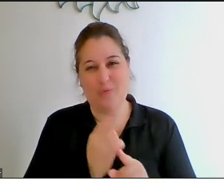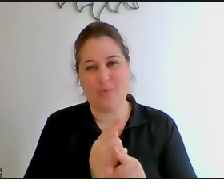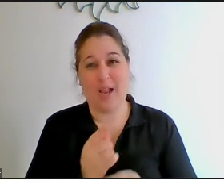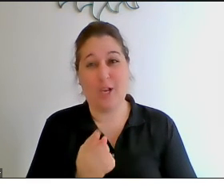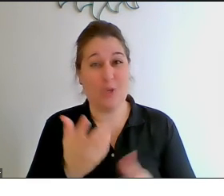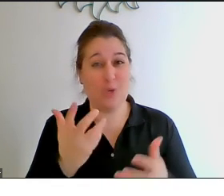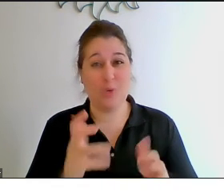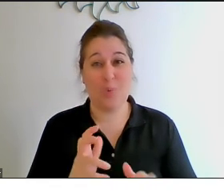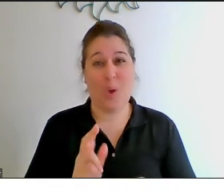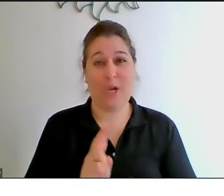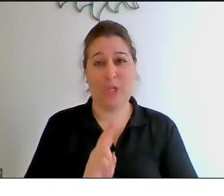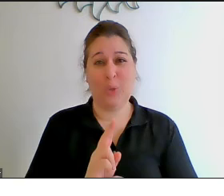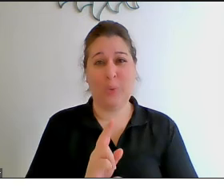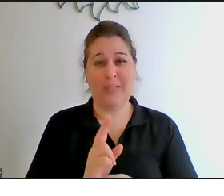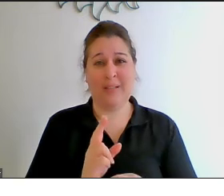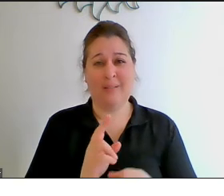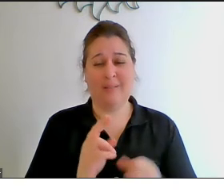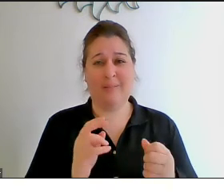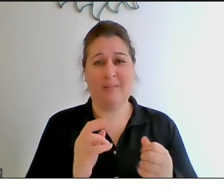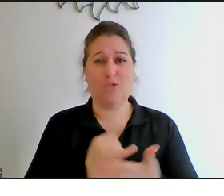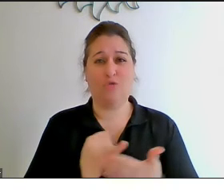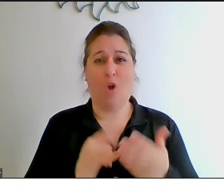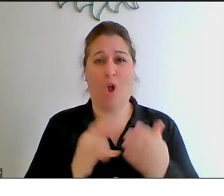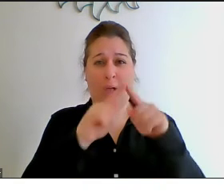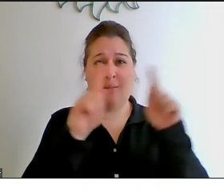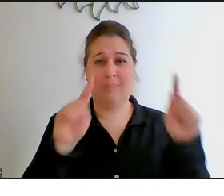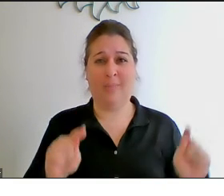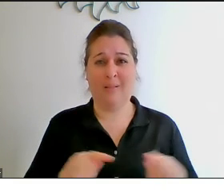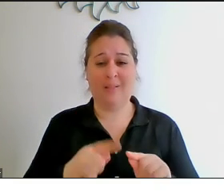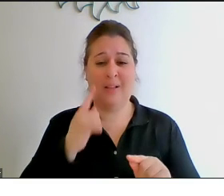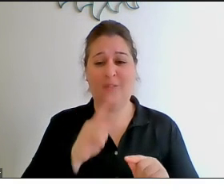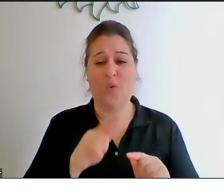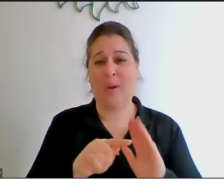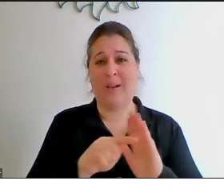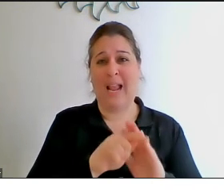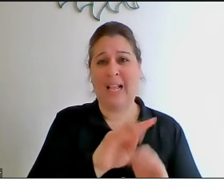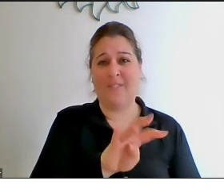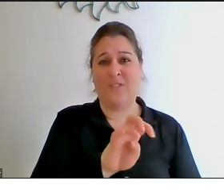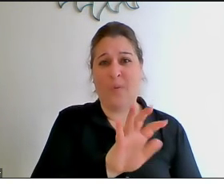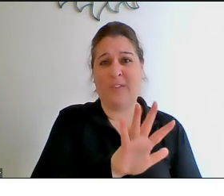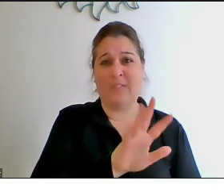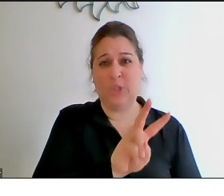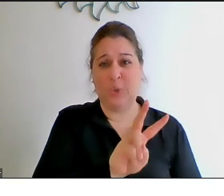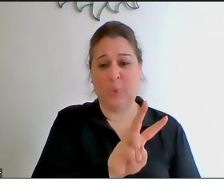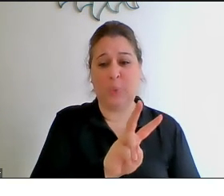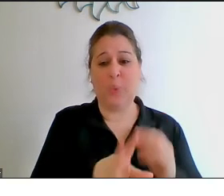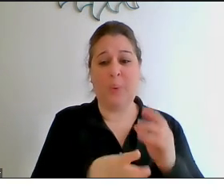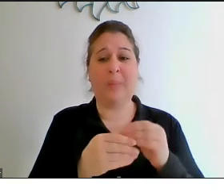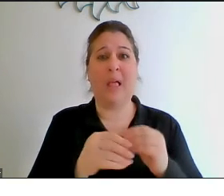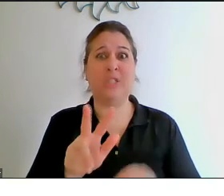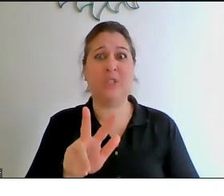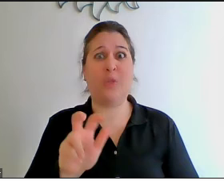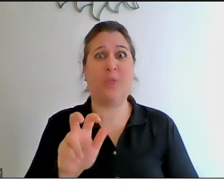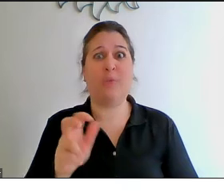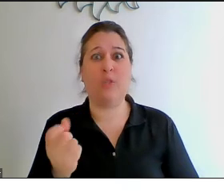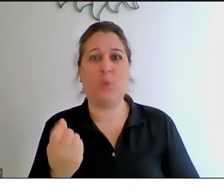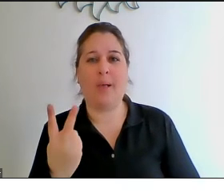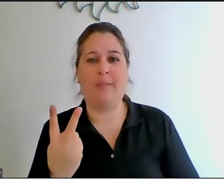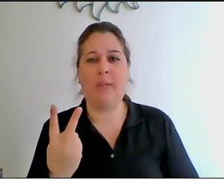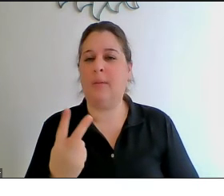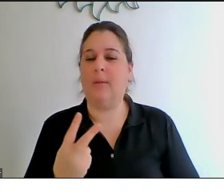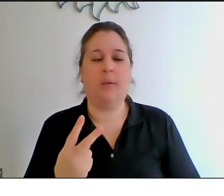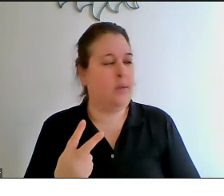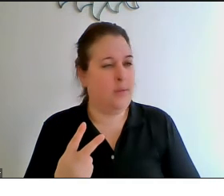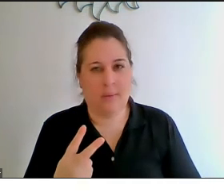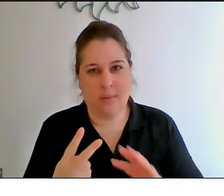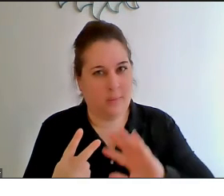jar if I give you a problem that says this, negative 452 plus 312. Do not. So that is why